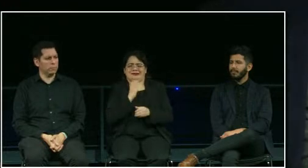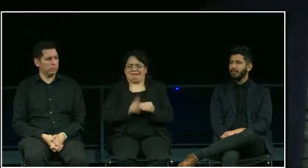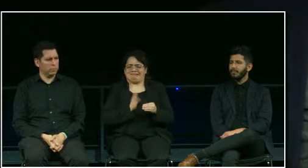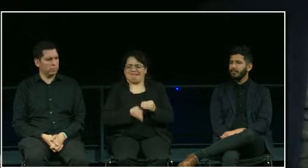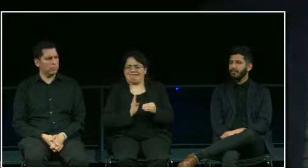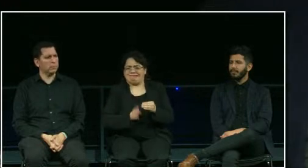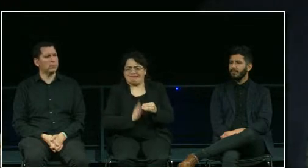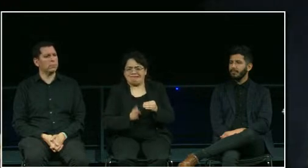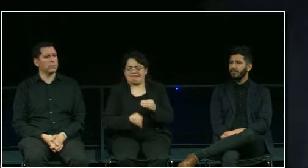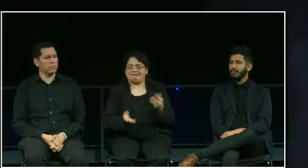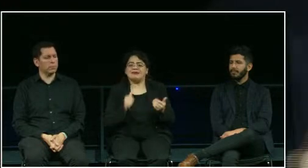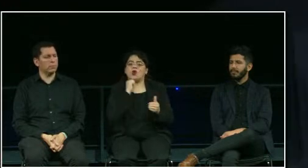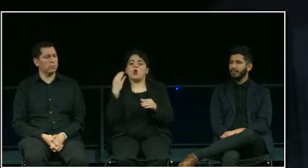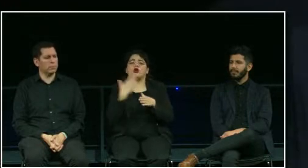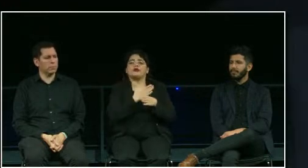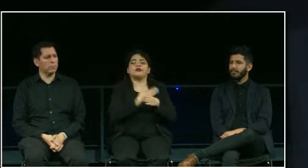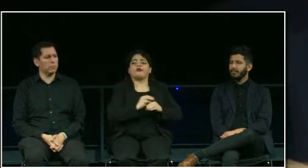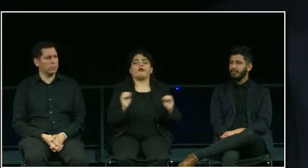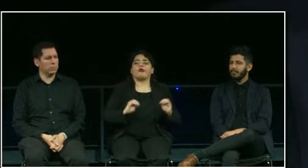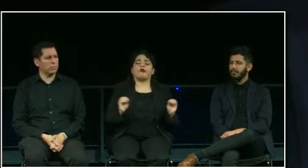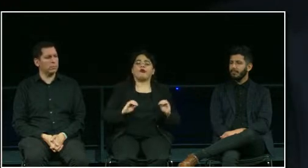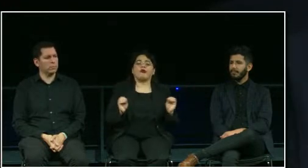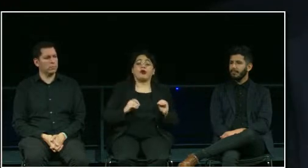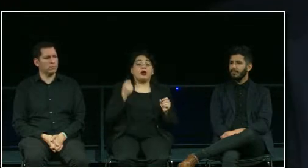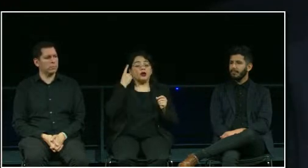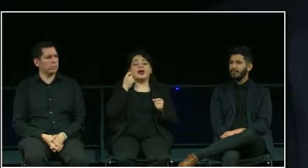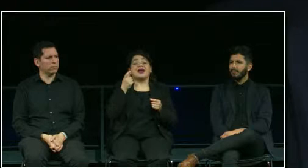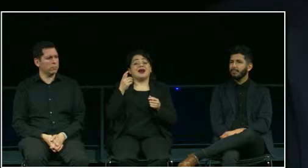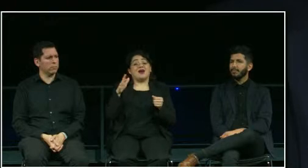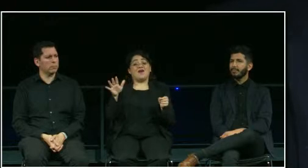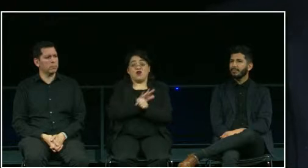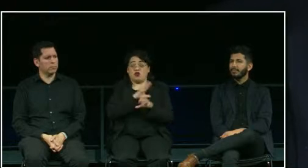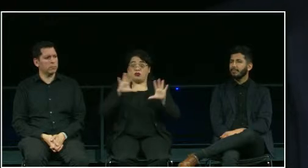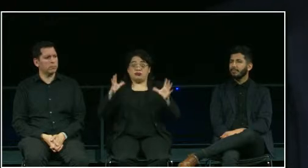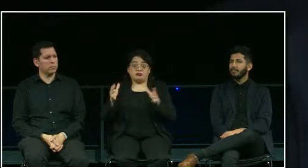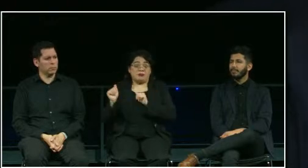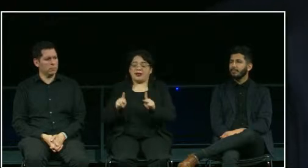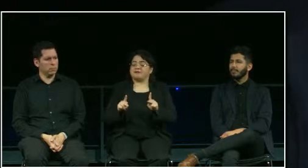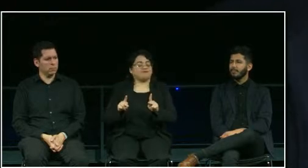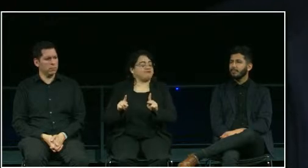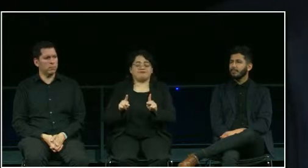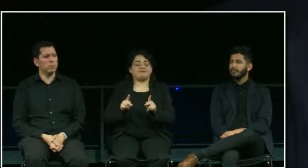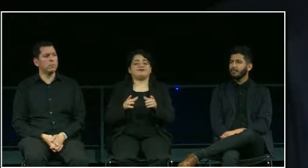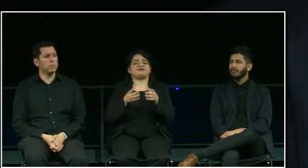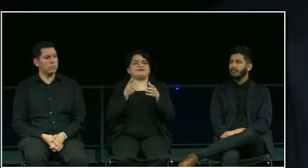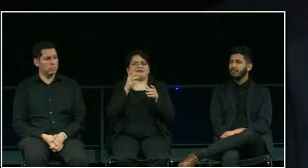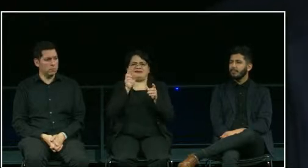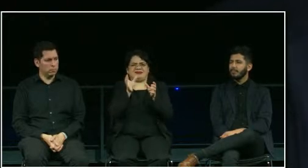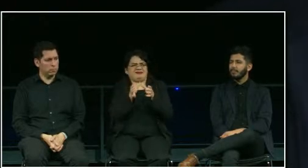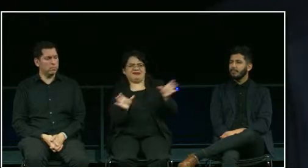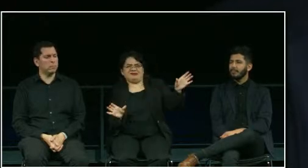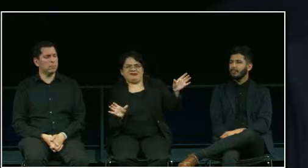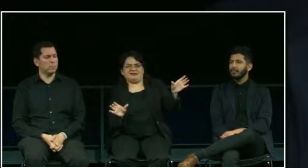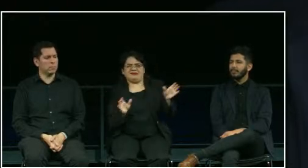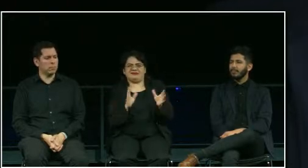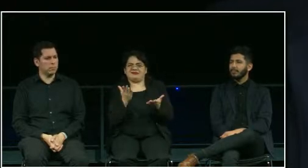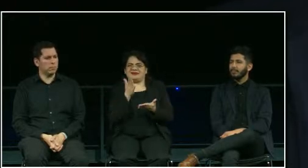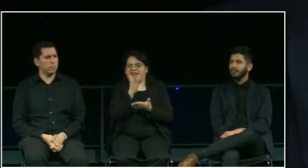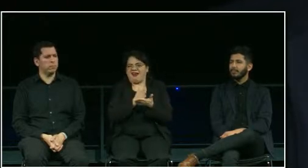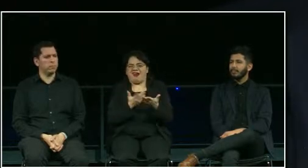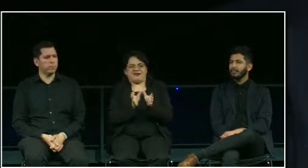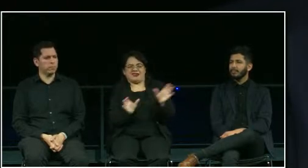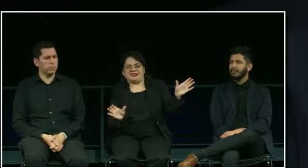though and it was kind of split, there was still a lot of people working from home. There's still a lot of people working from home. I think it's changed the way that we